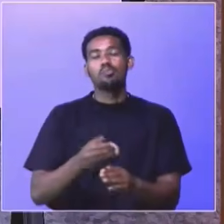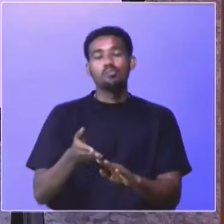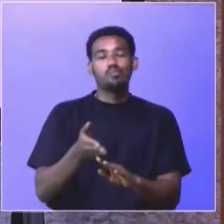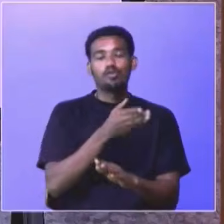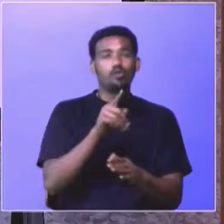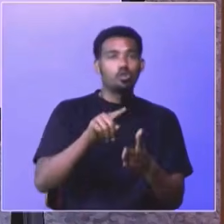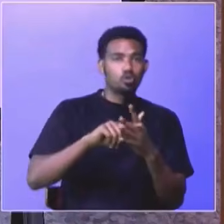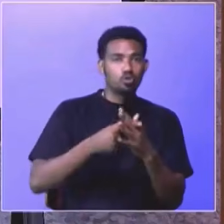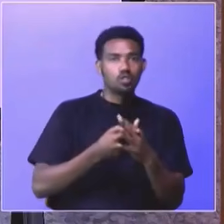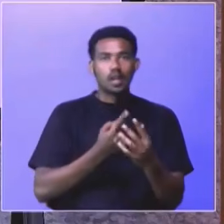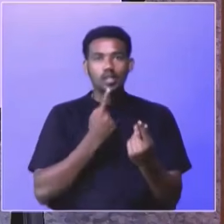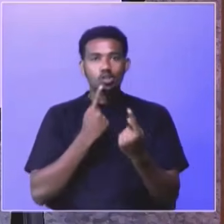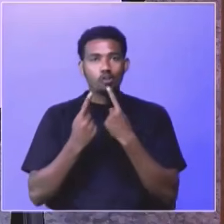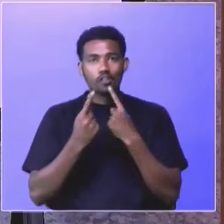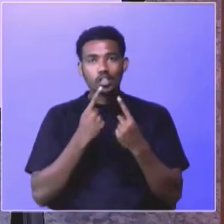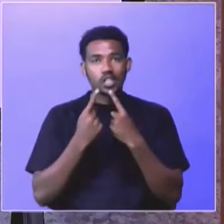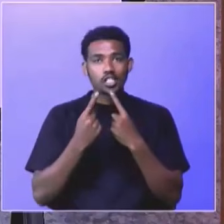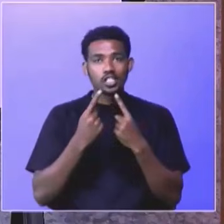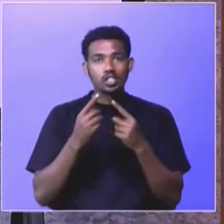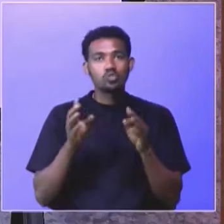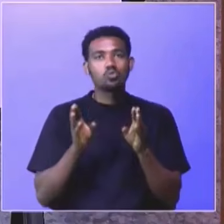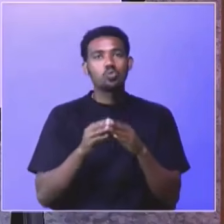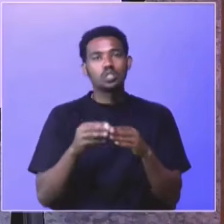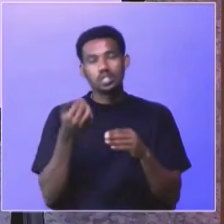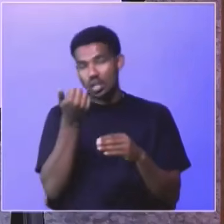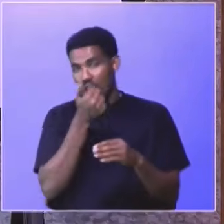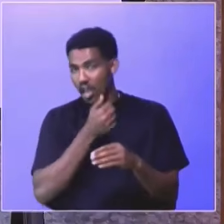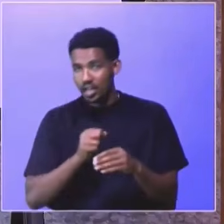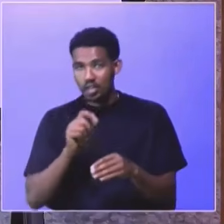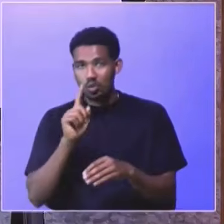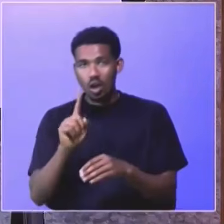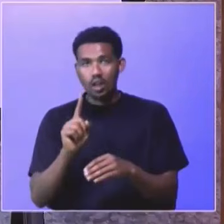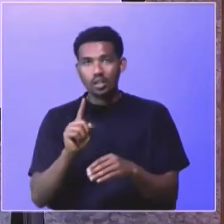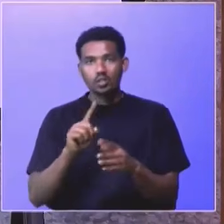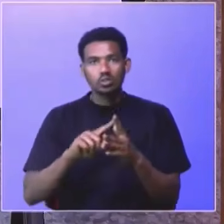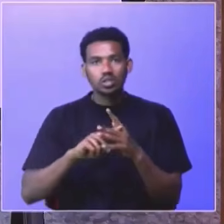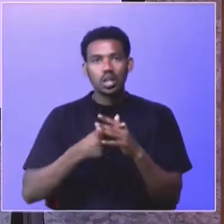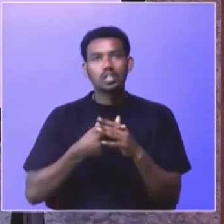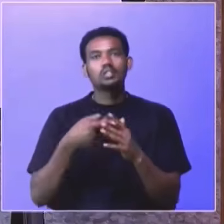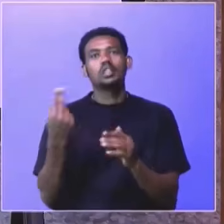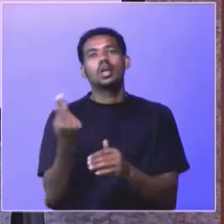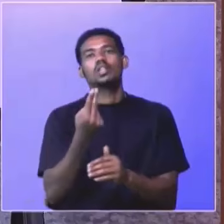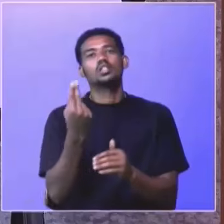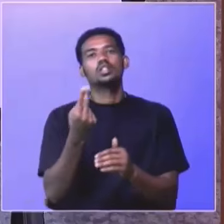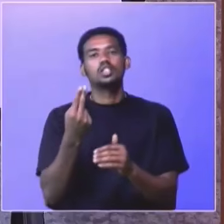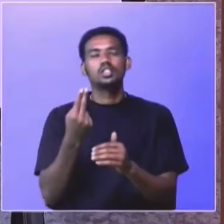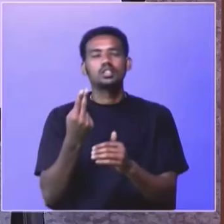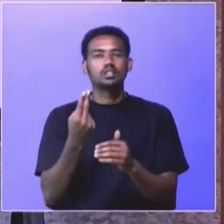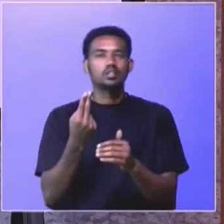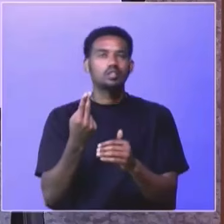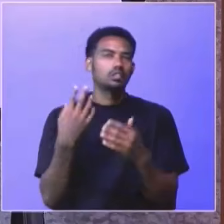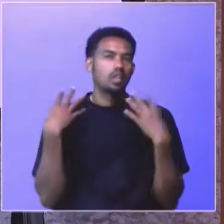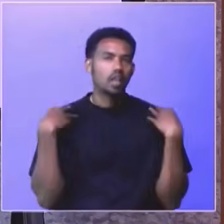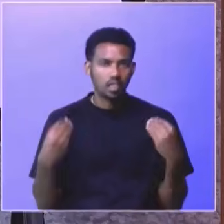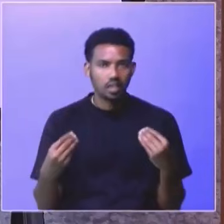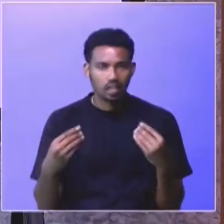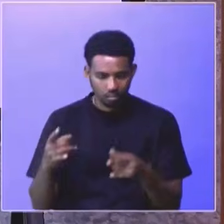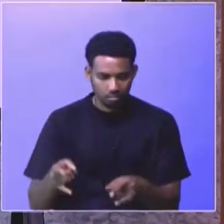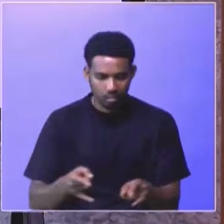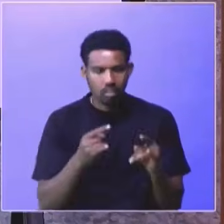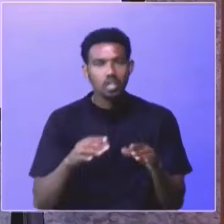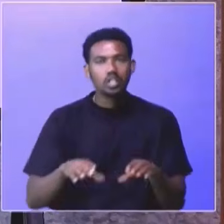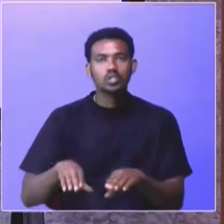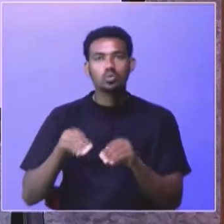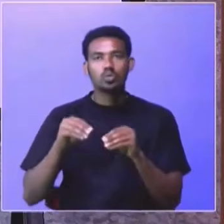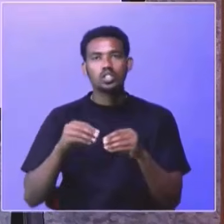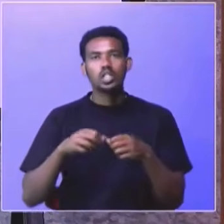start conversation with anyone, you can start by using greeting methods. Students,